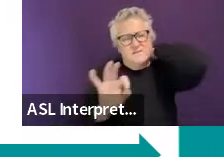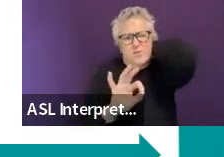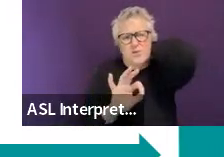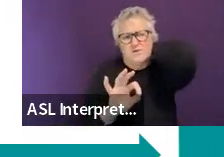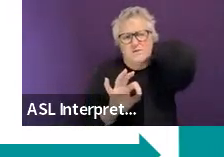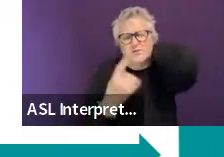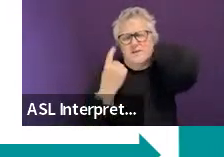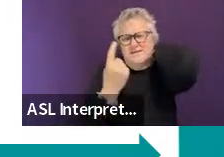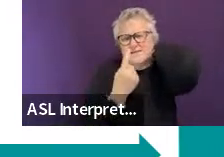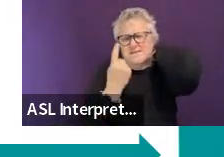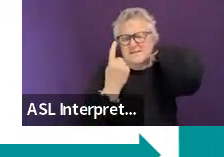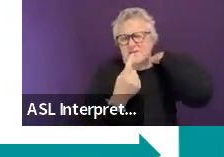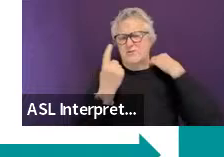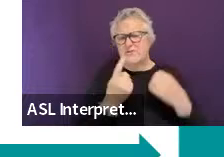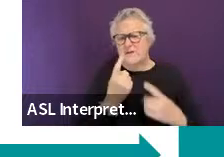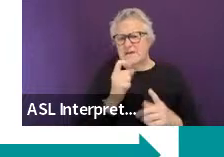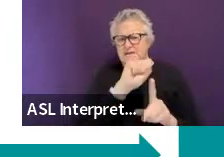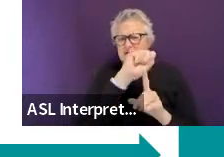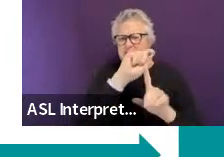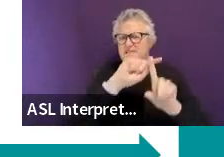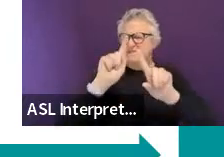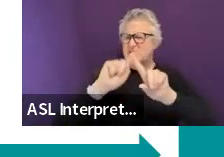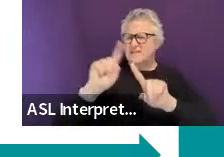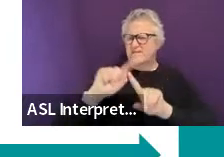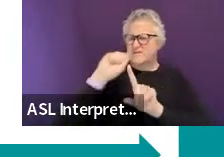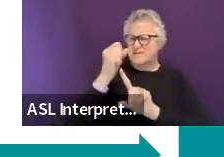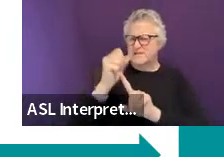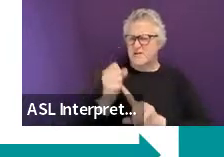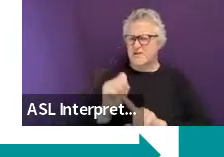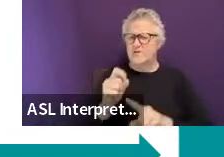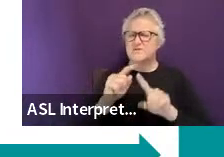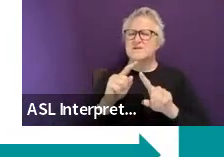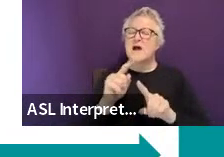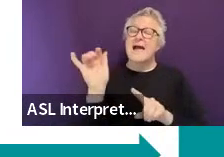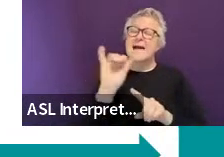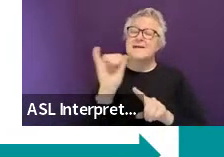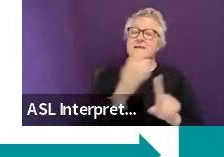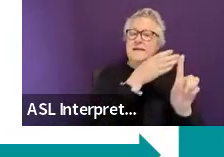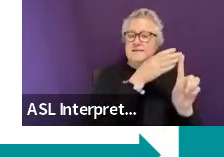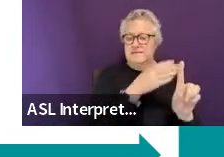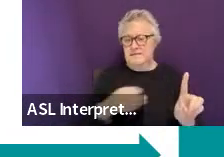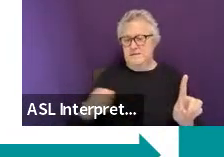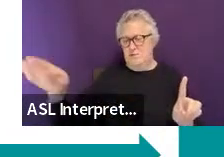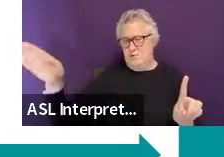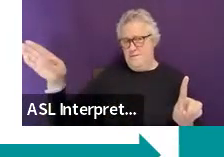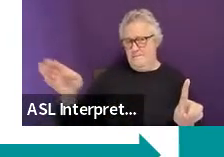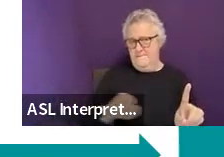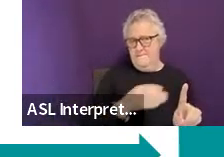from a continuum, all the way from the left side of the page there, looking at